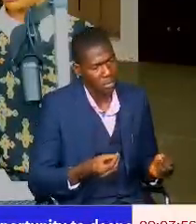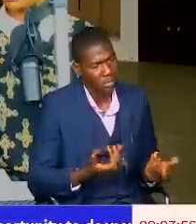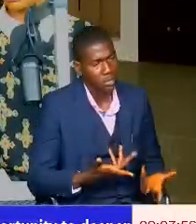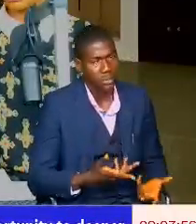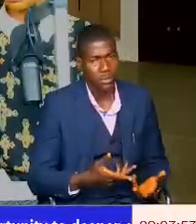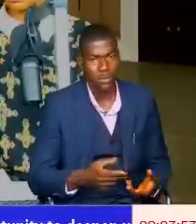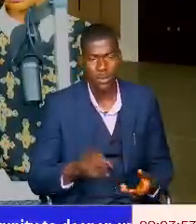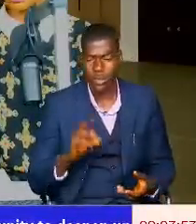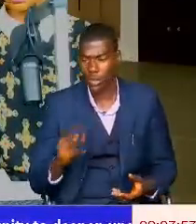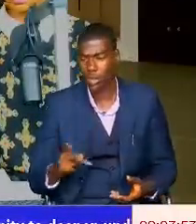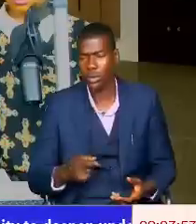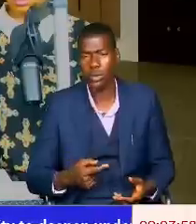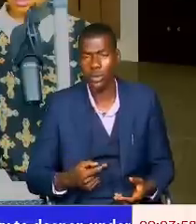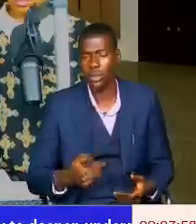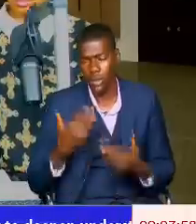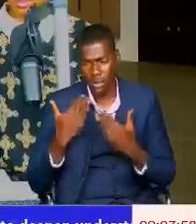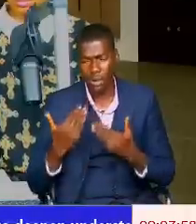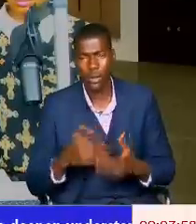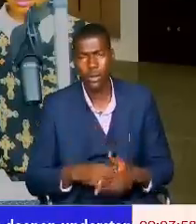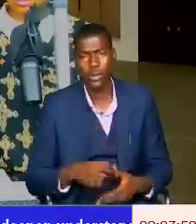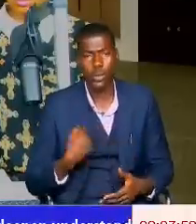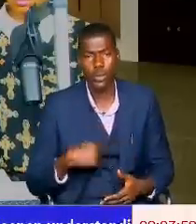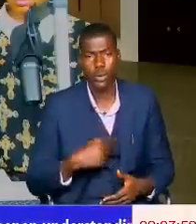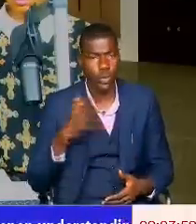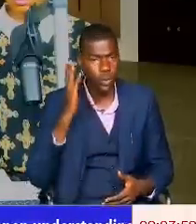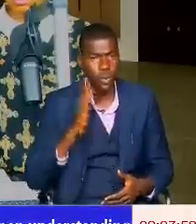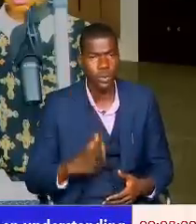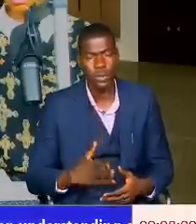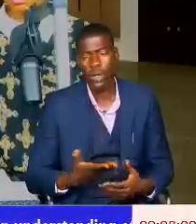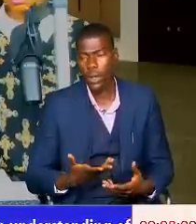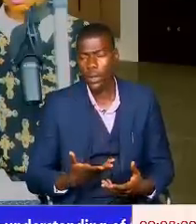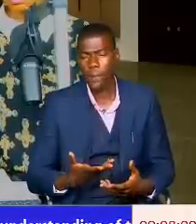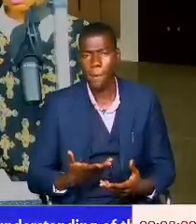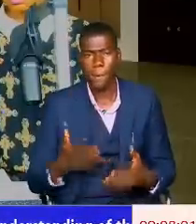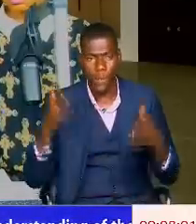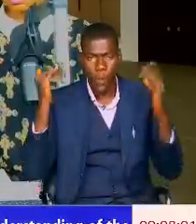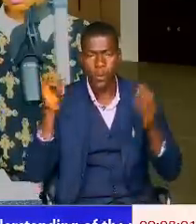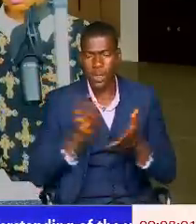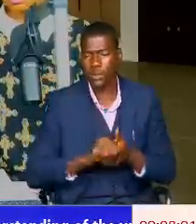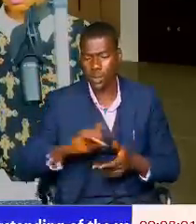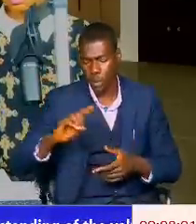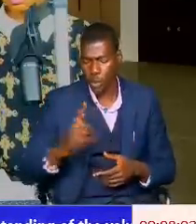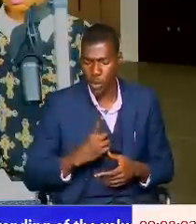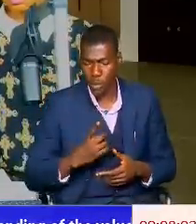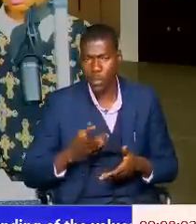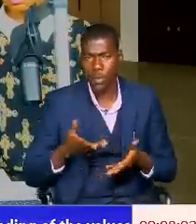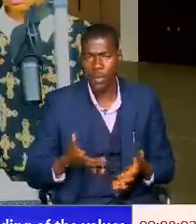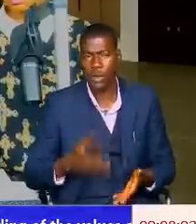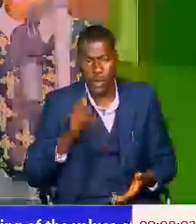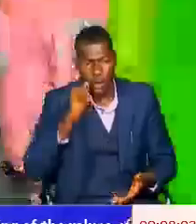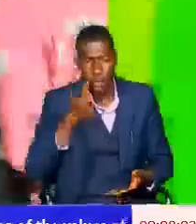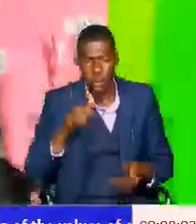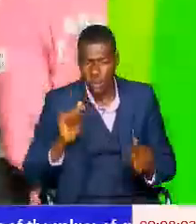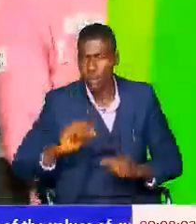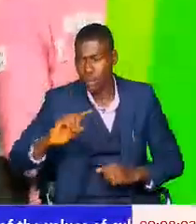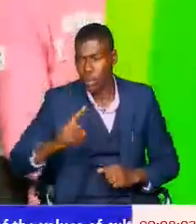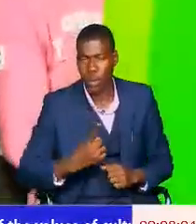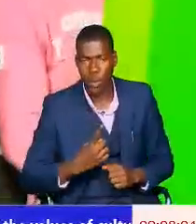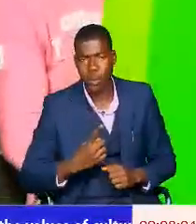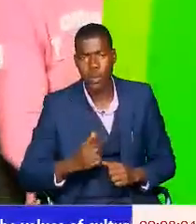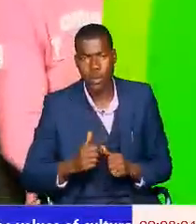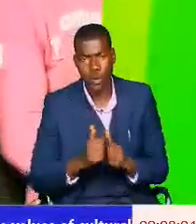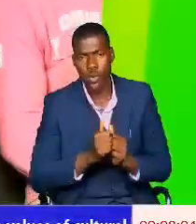It's okay. May God see us through, sir. We do expect una tomorrow for una to come to the studio una